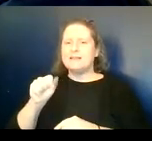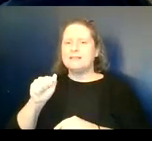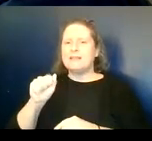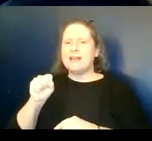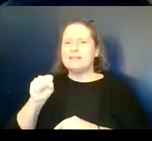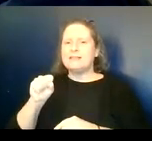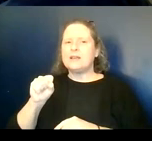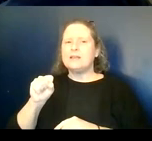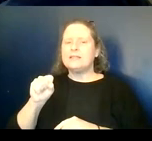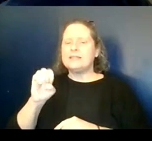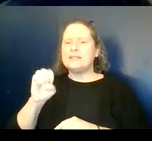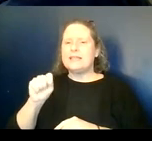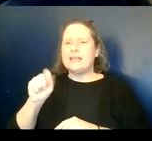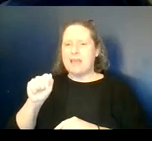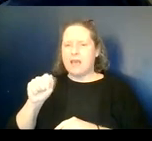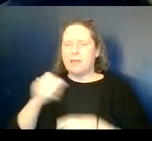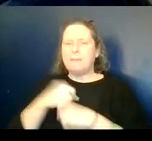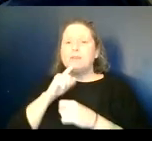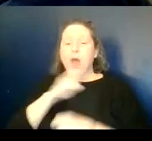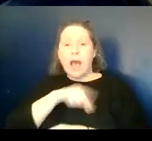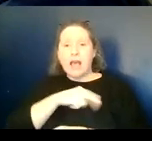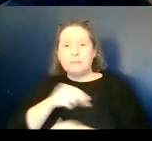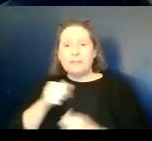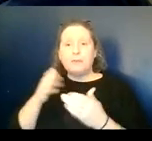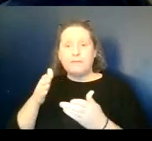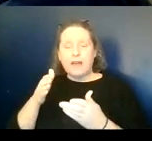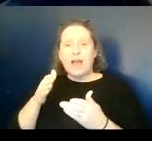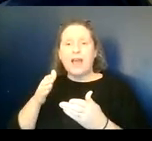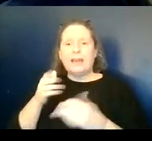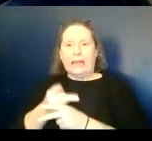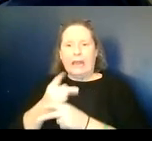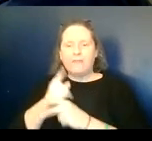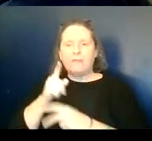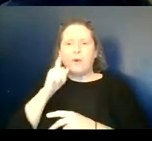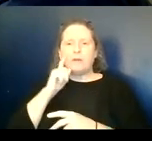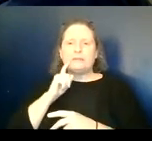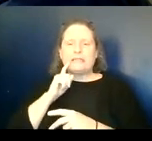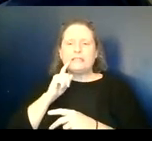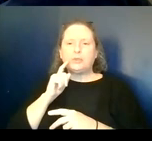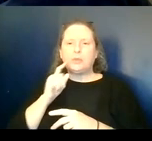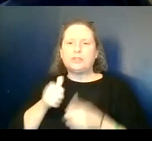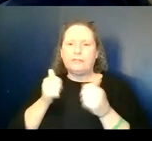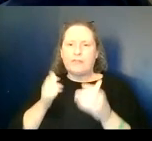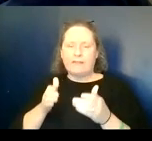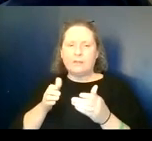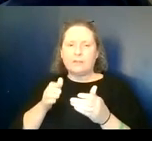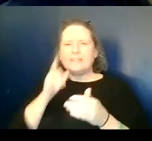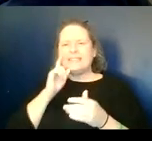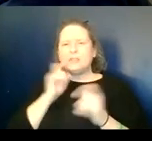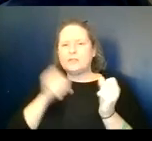assault survivors and establishes a statewide forensics collection system, creates a